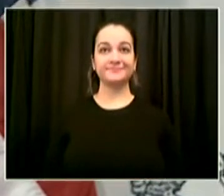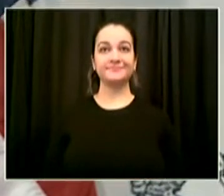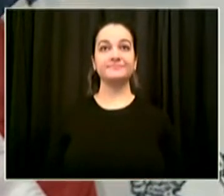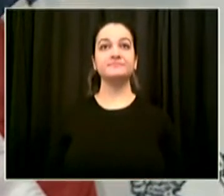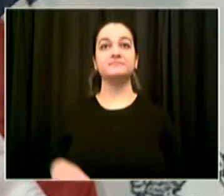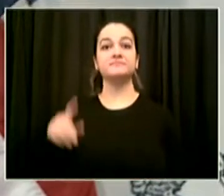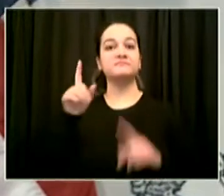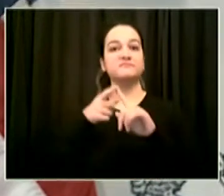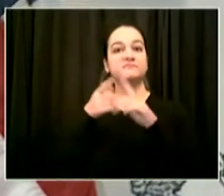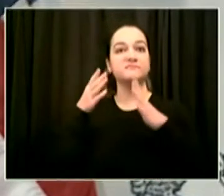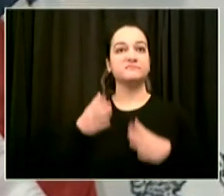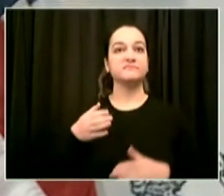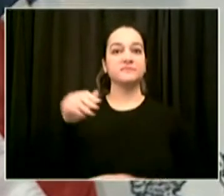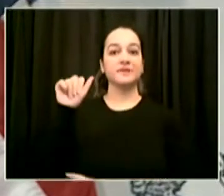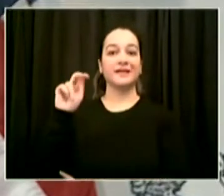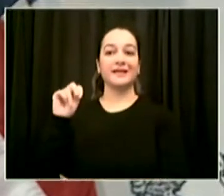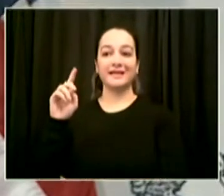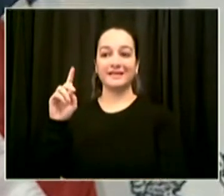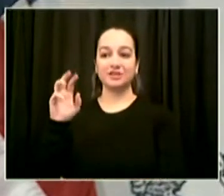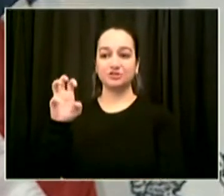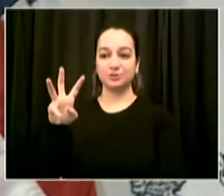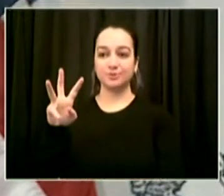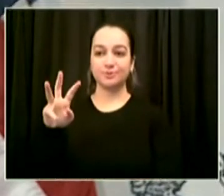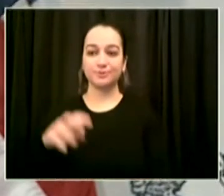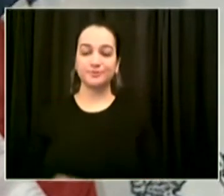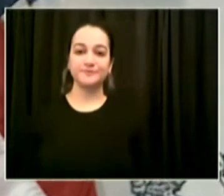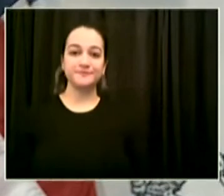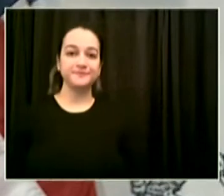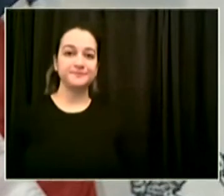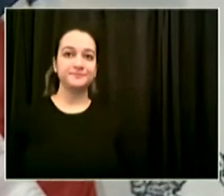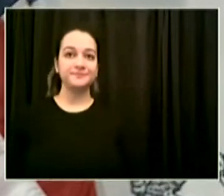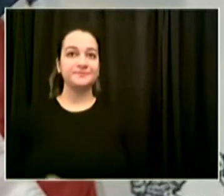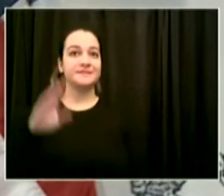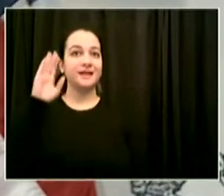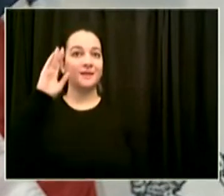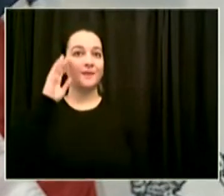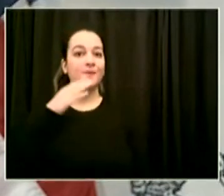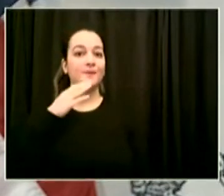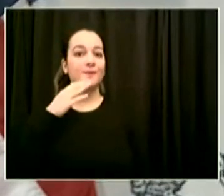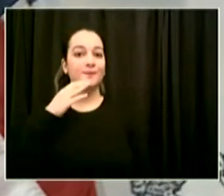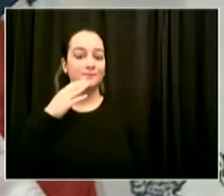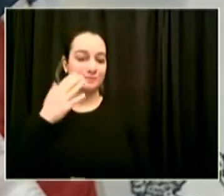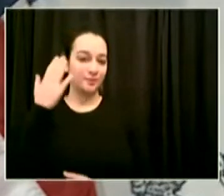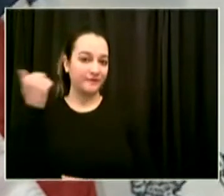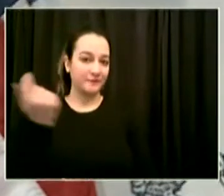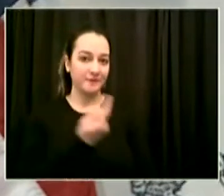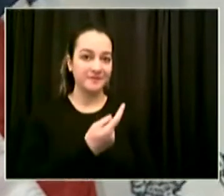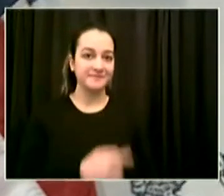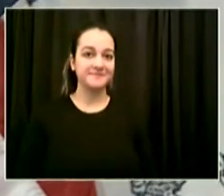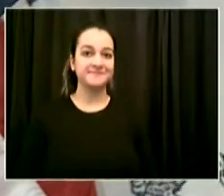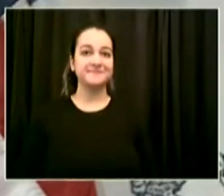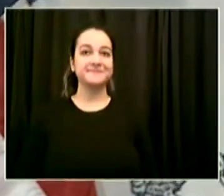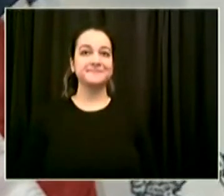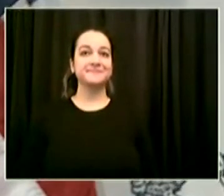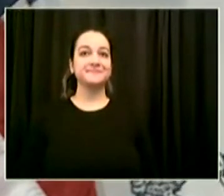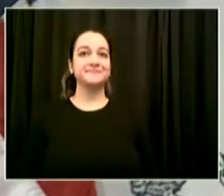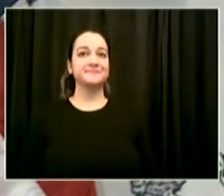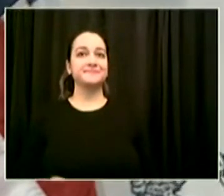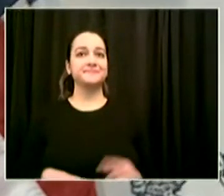everyone on the call. I'm not sure I follow the math in terms of getting to 500,000 vaccinations a week